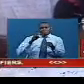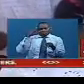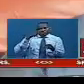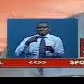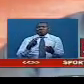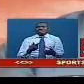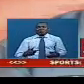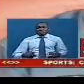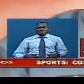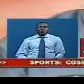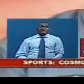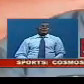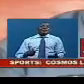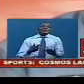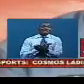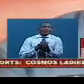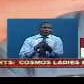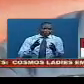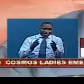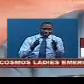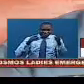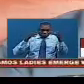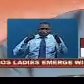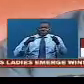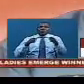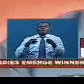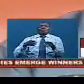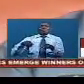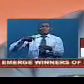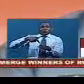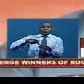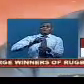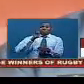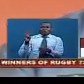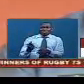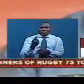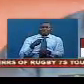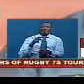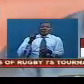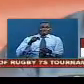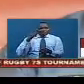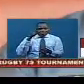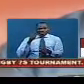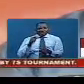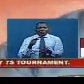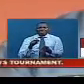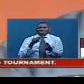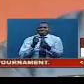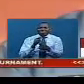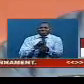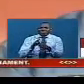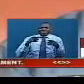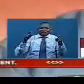the youth. With Ghana's current position in the petroleum sector, there is always the need for our indigenous companies to take